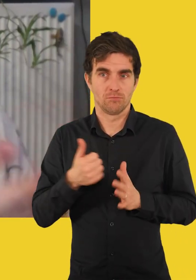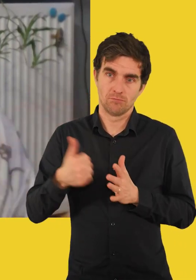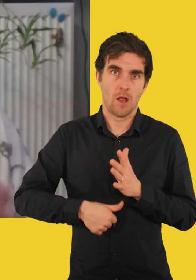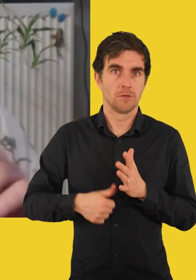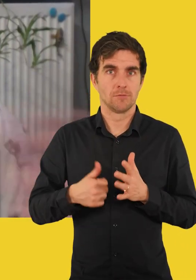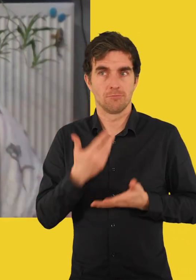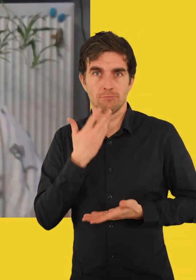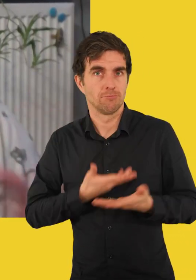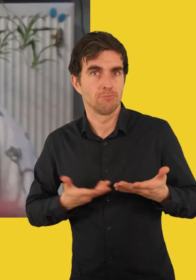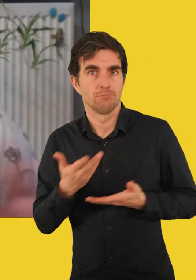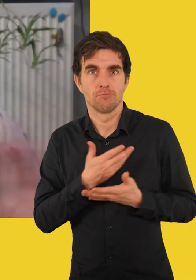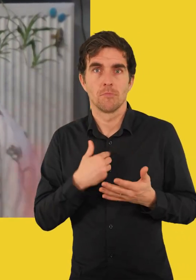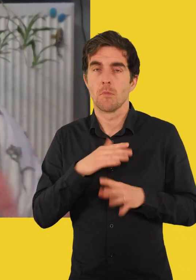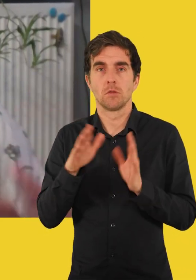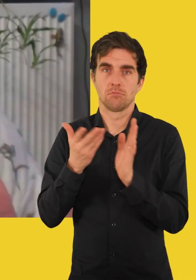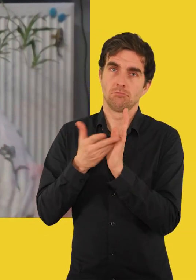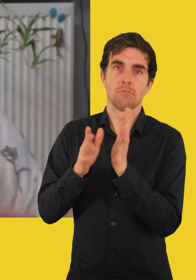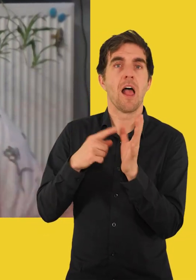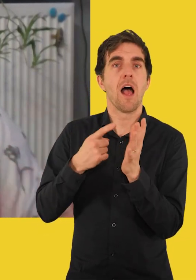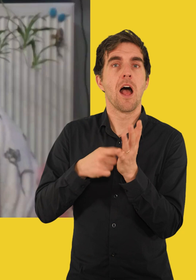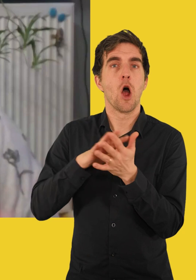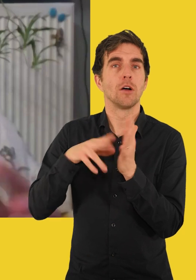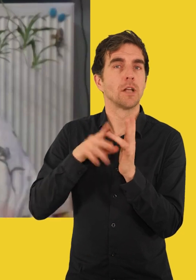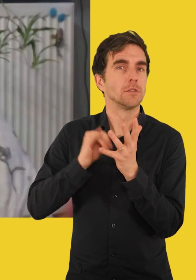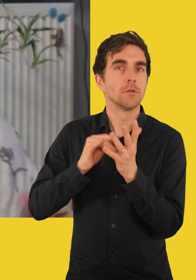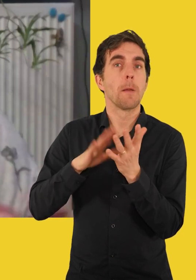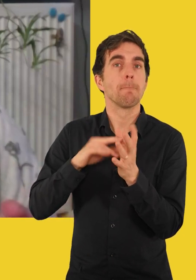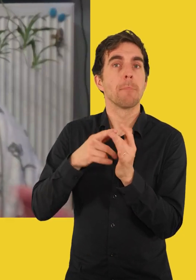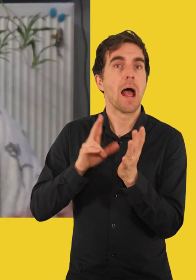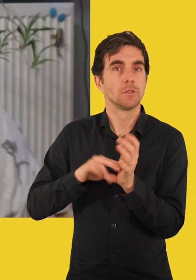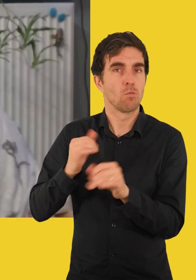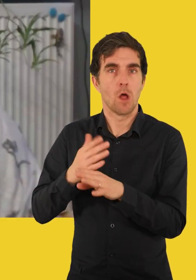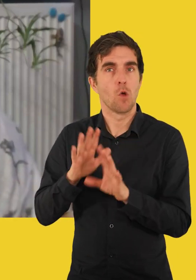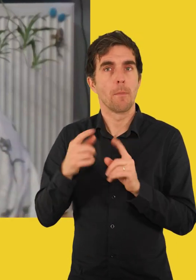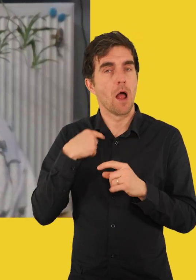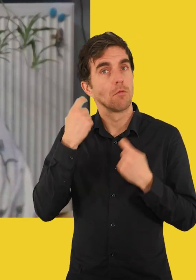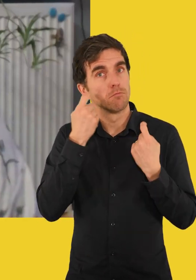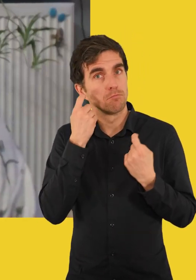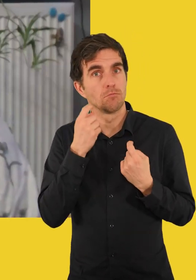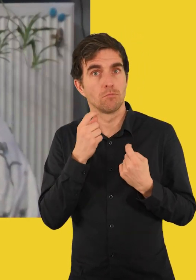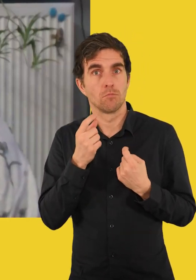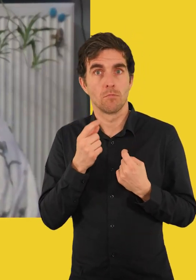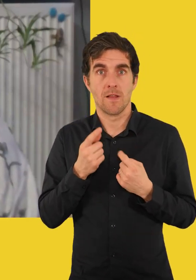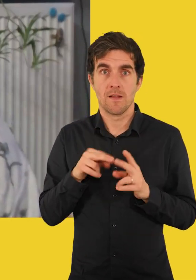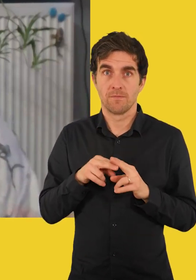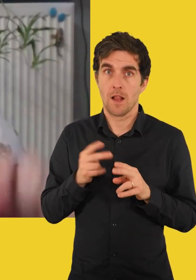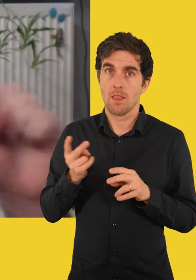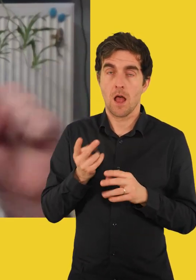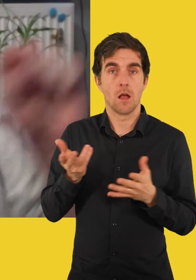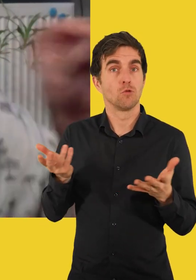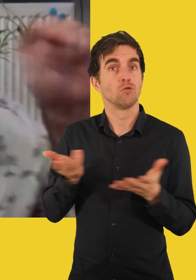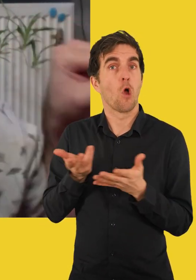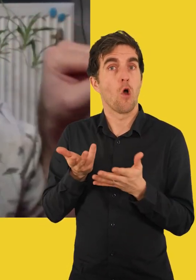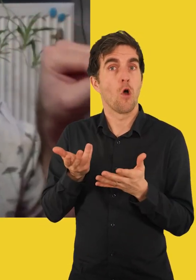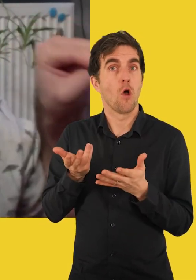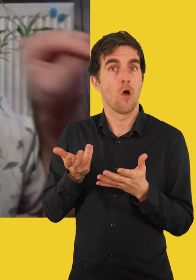conversations are starting to be had, and I'm not dismissing the work of Arrhenius and Magin, but I wonder where we could be today if they'd